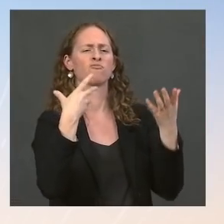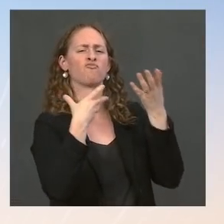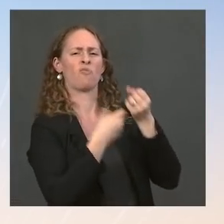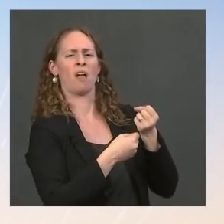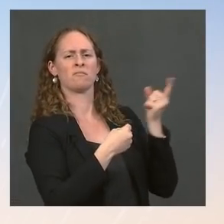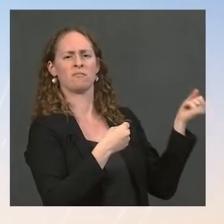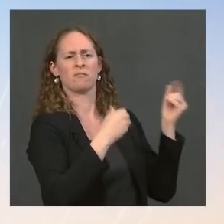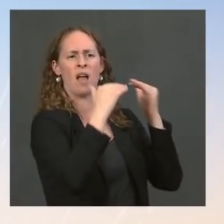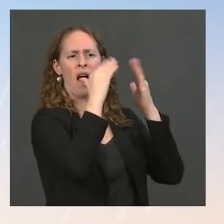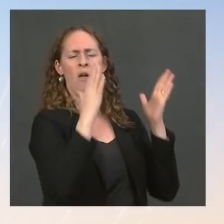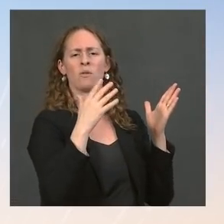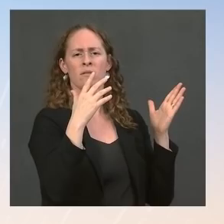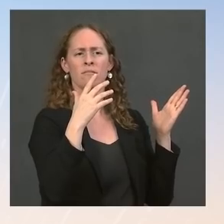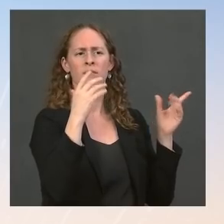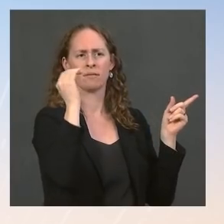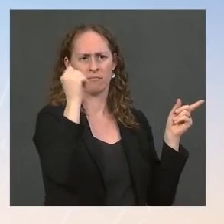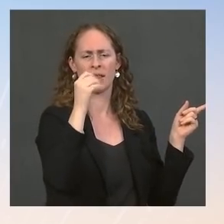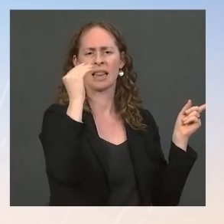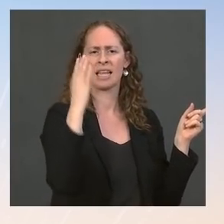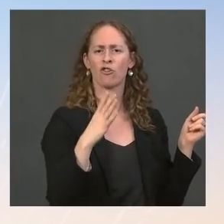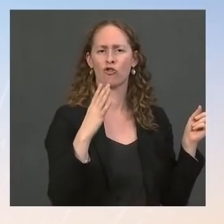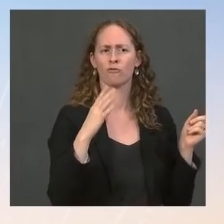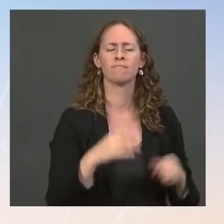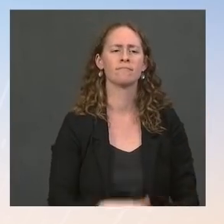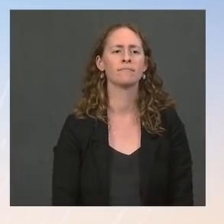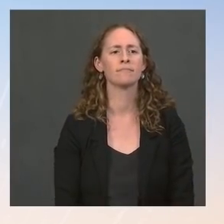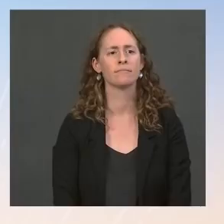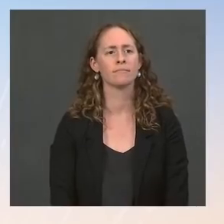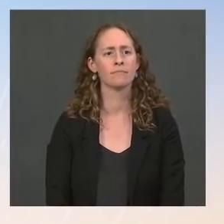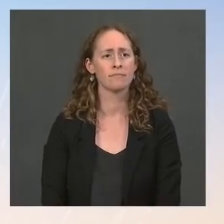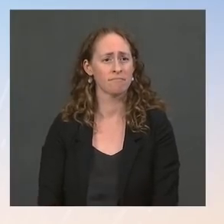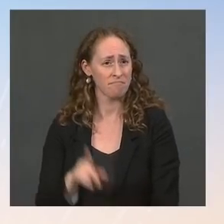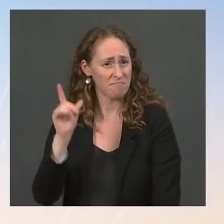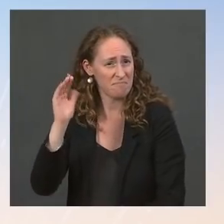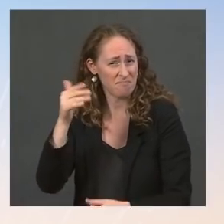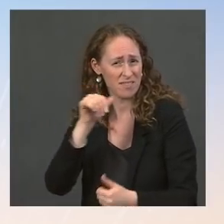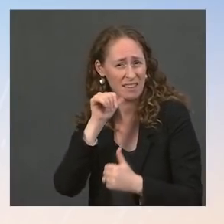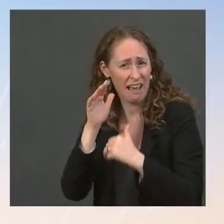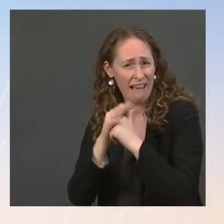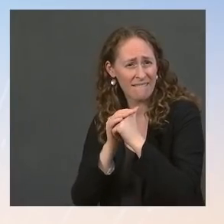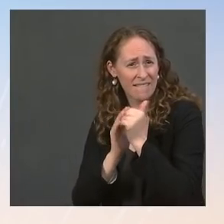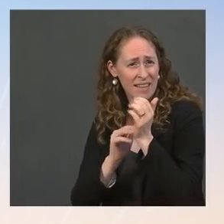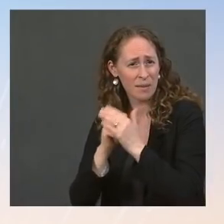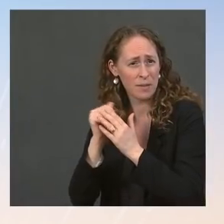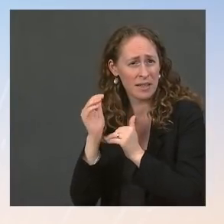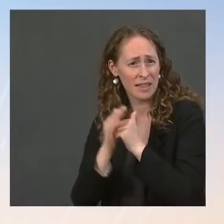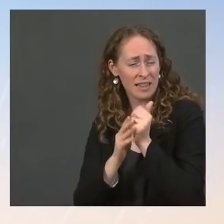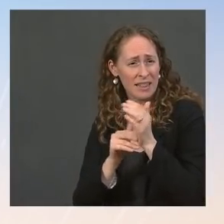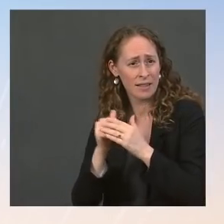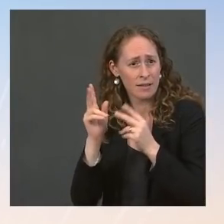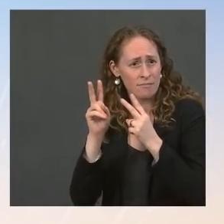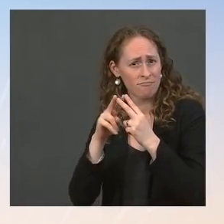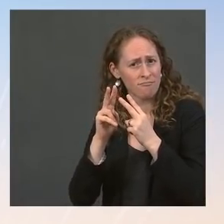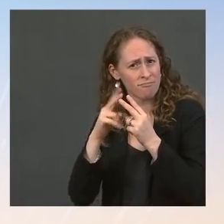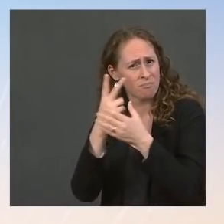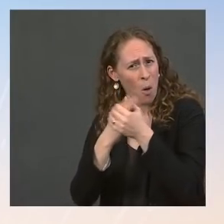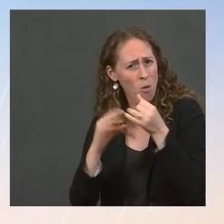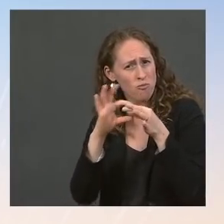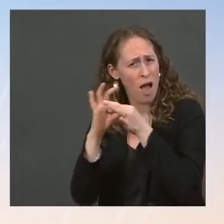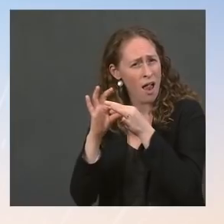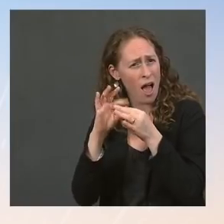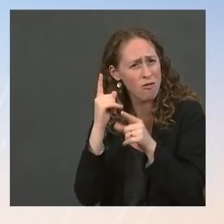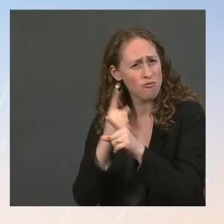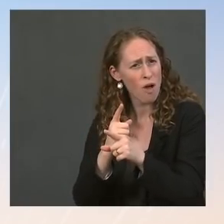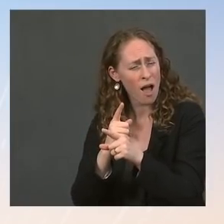So just to be sure, the president is sort of uncomfortable with saying, we're just going to tie these two bills together and sort of... The